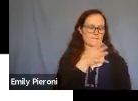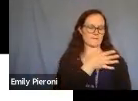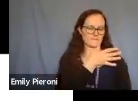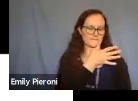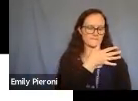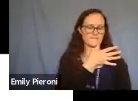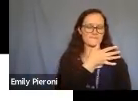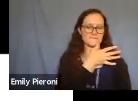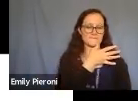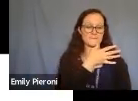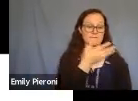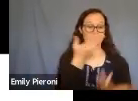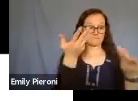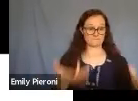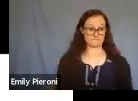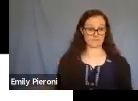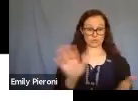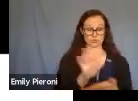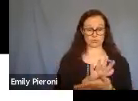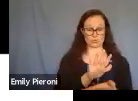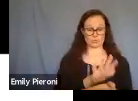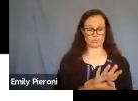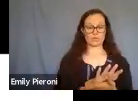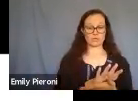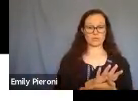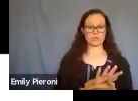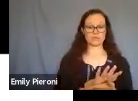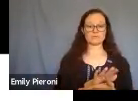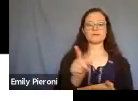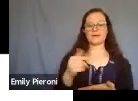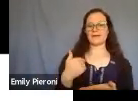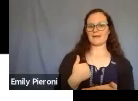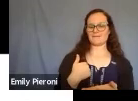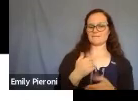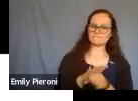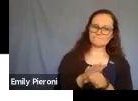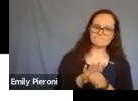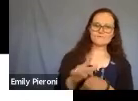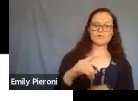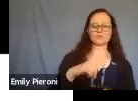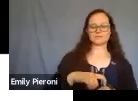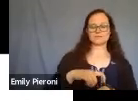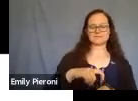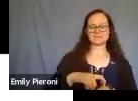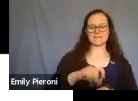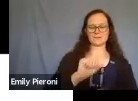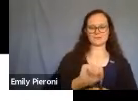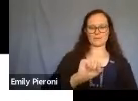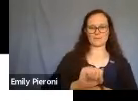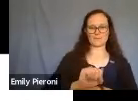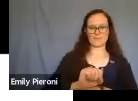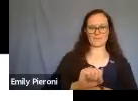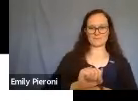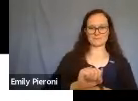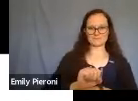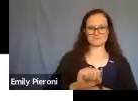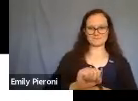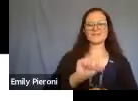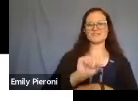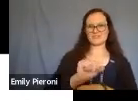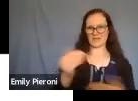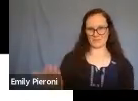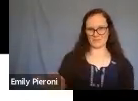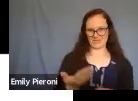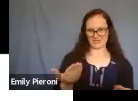their school, they'll have a full-time employment job or employee. They'll have a job here waiting for